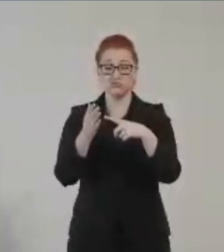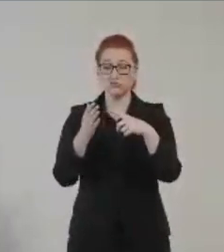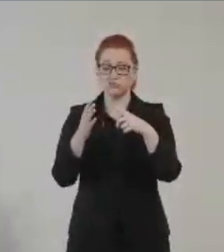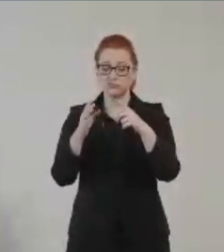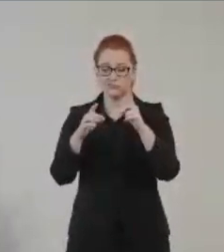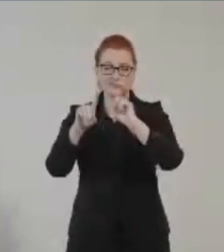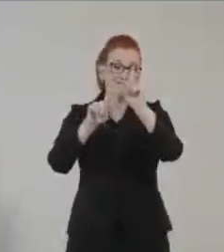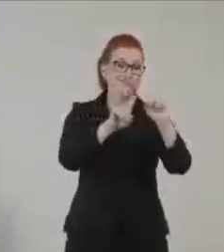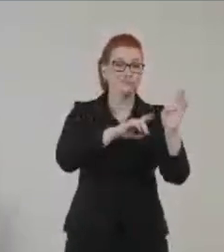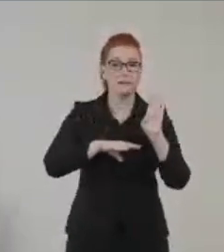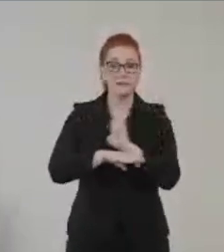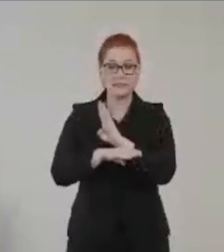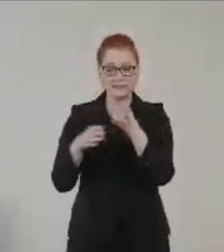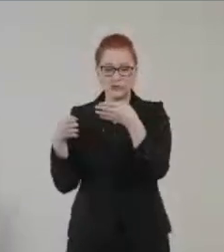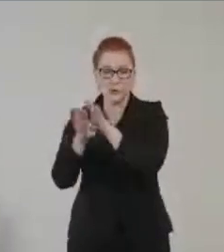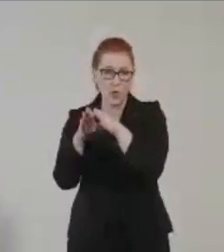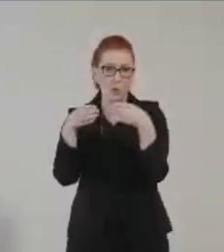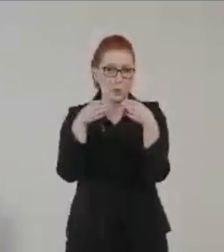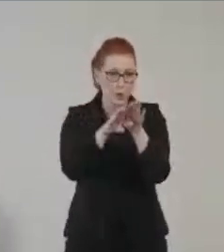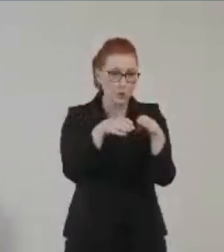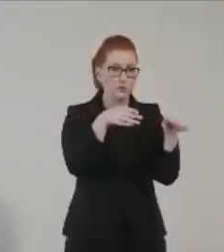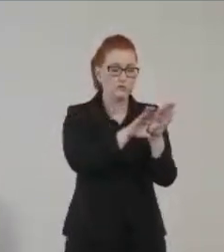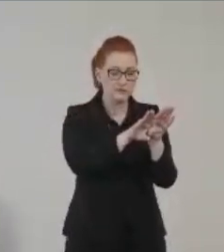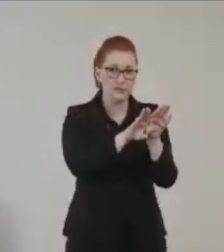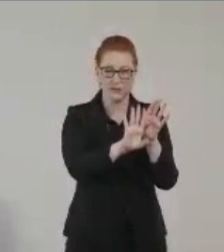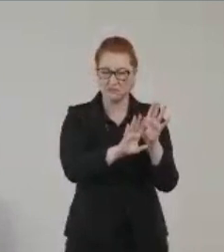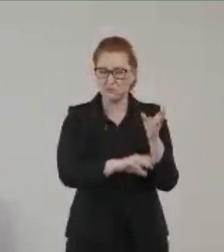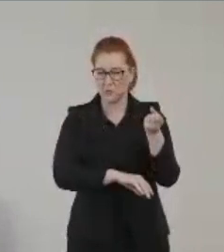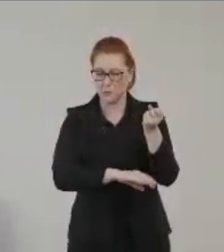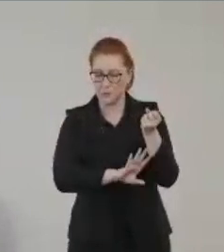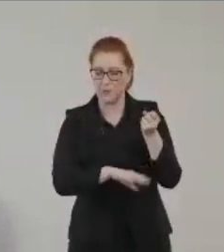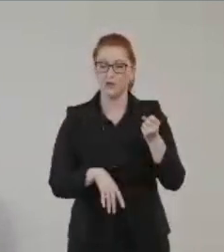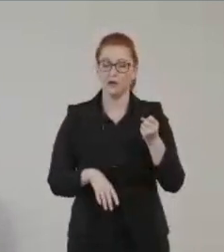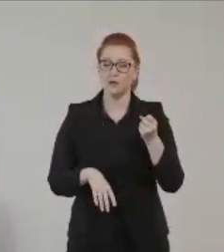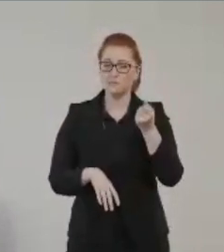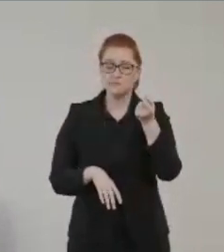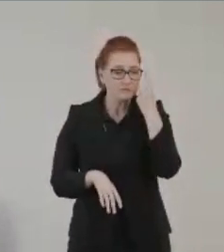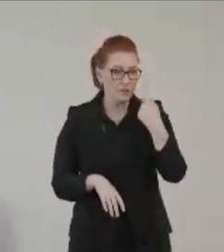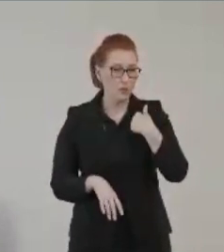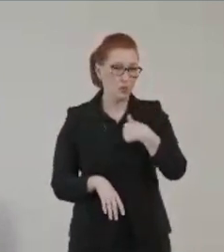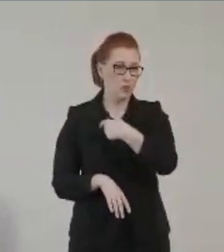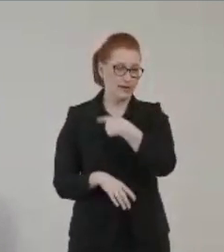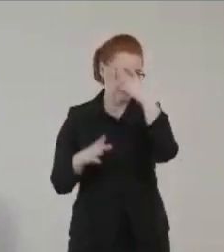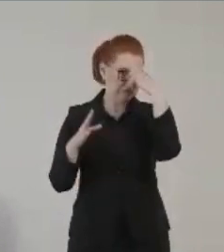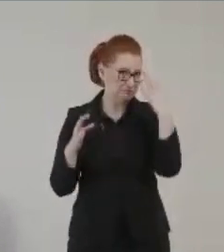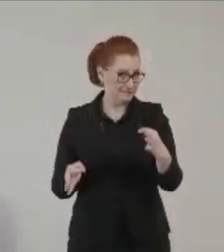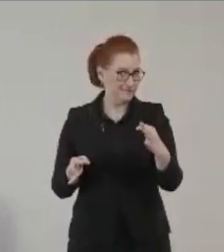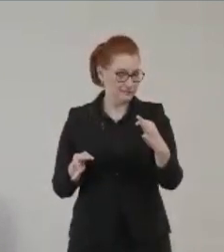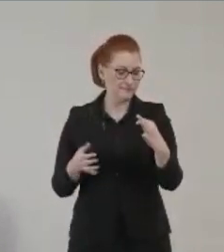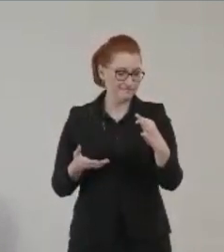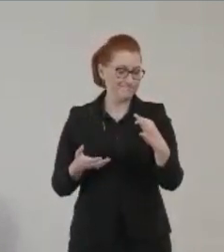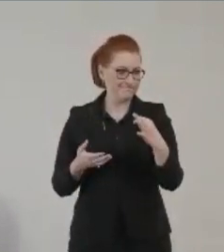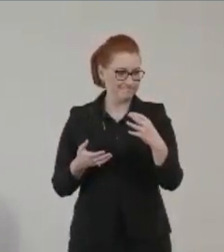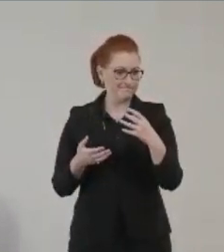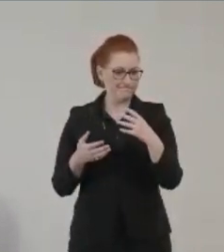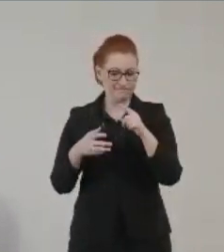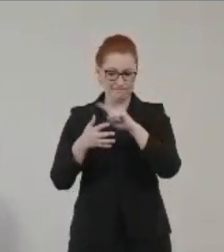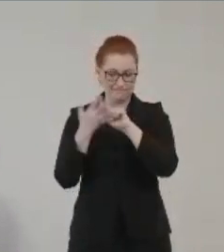list, we made these orders. These closings happened in an effort